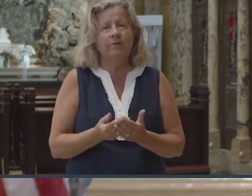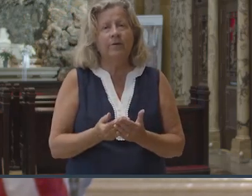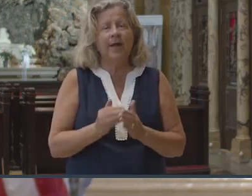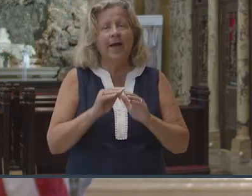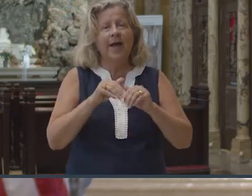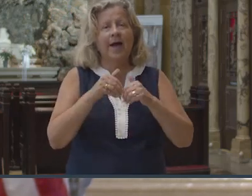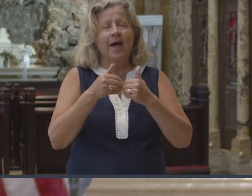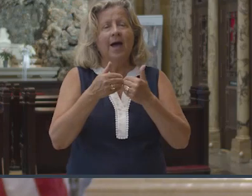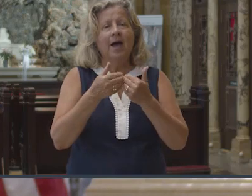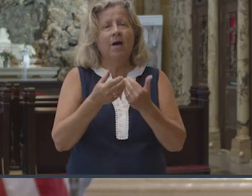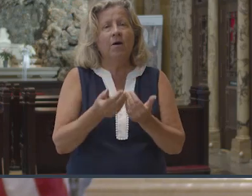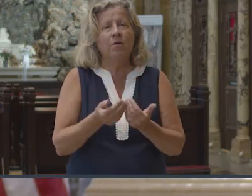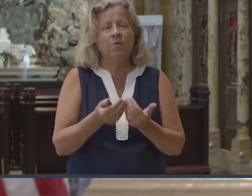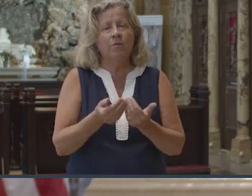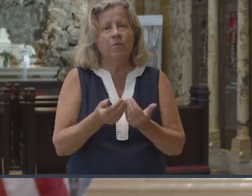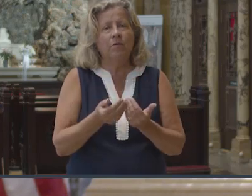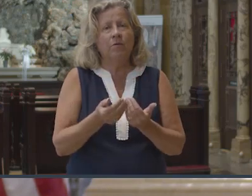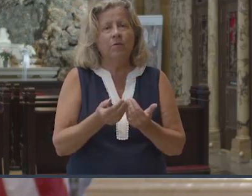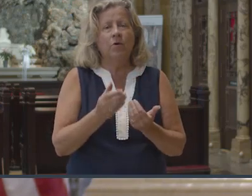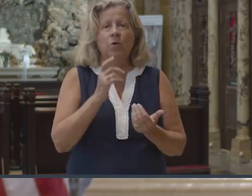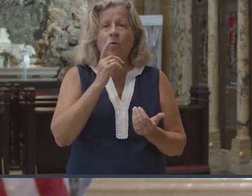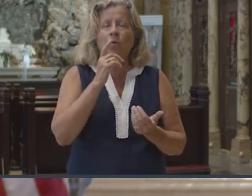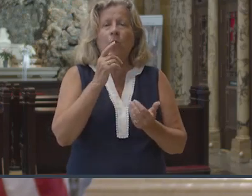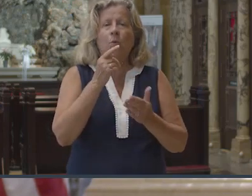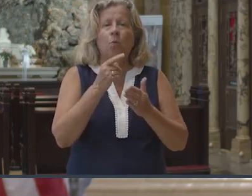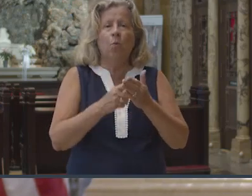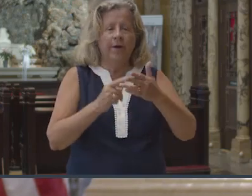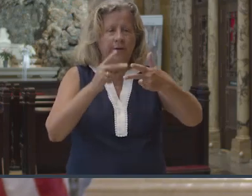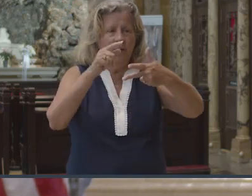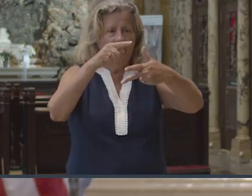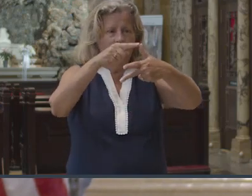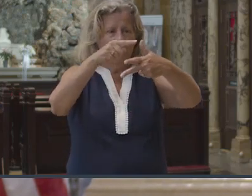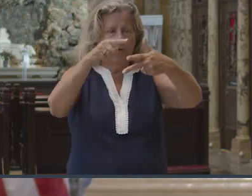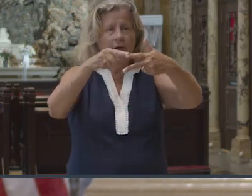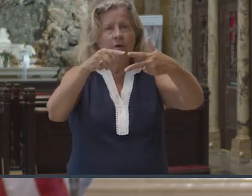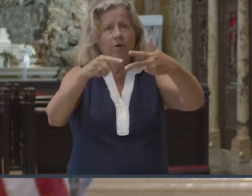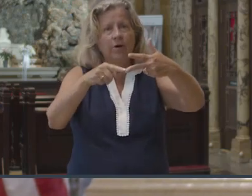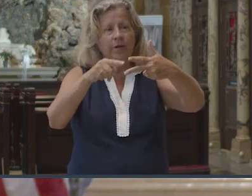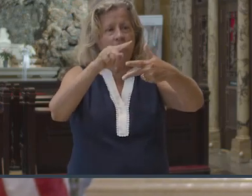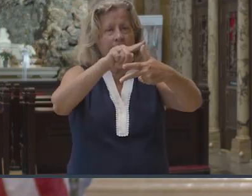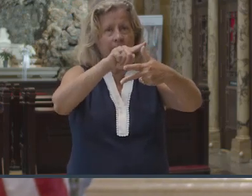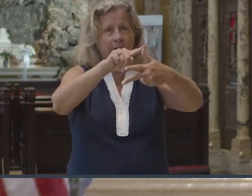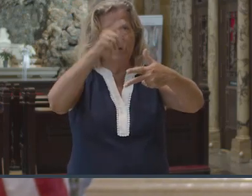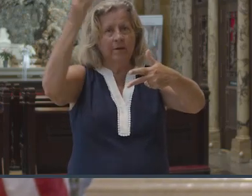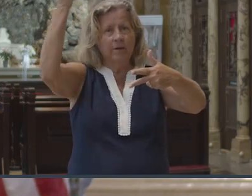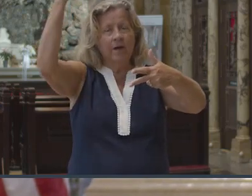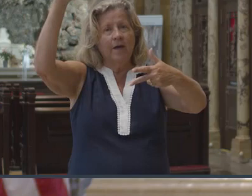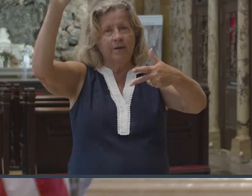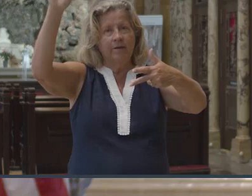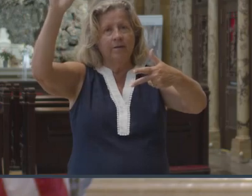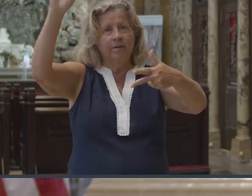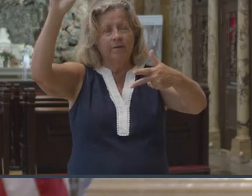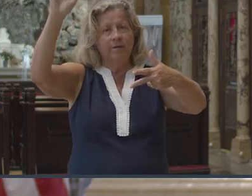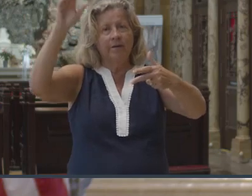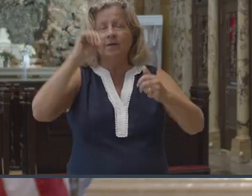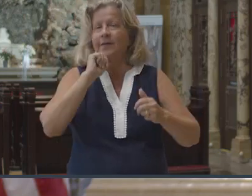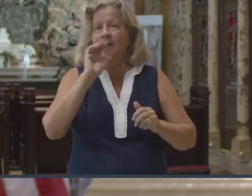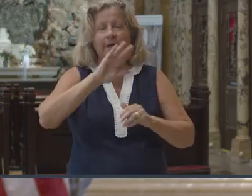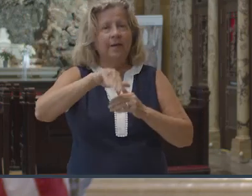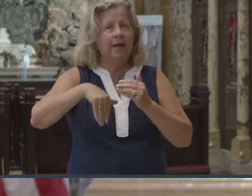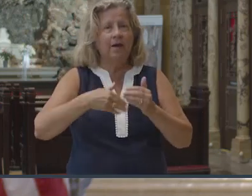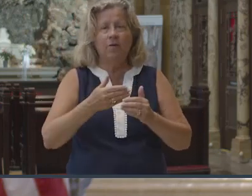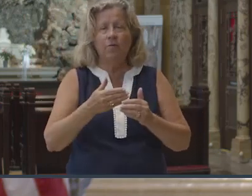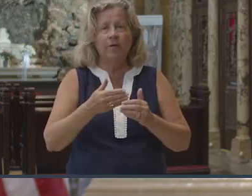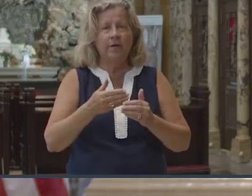priorities. It is about who is truly the God of our lives. It is about how we invest our